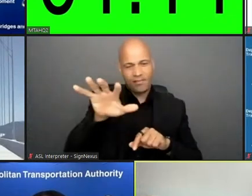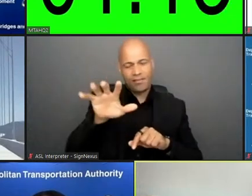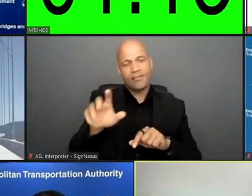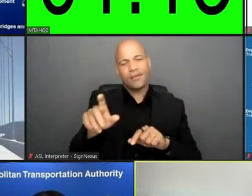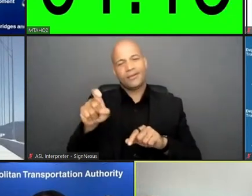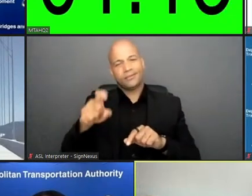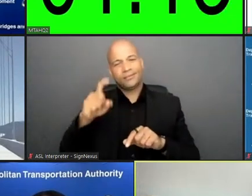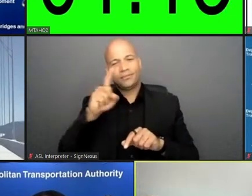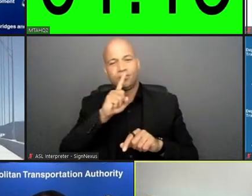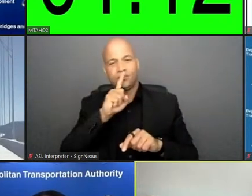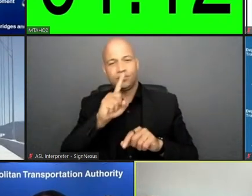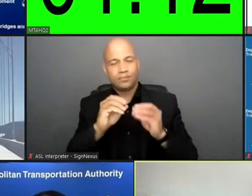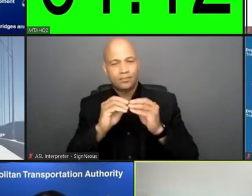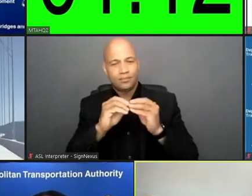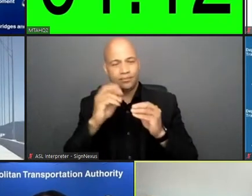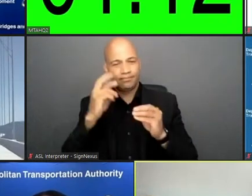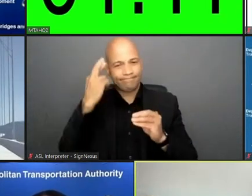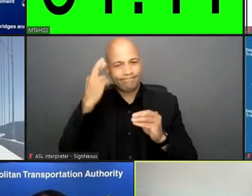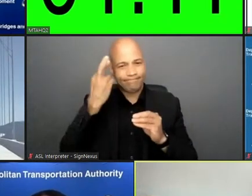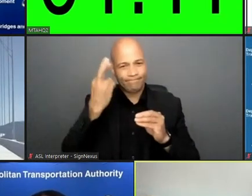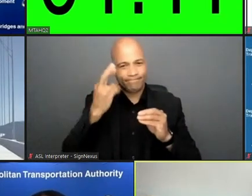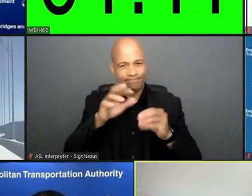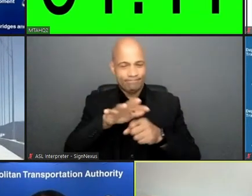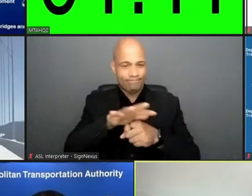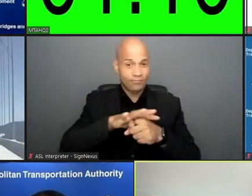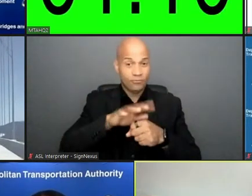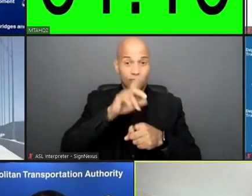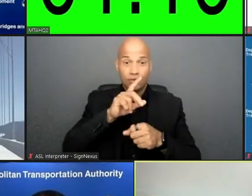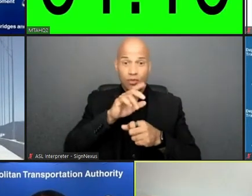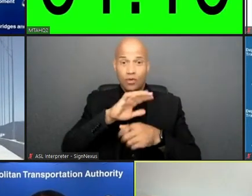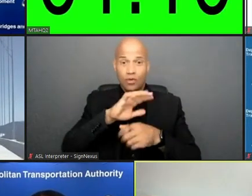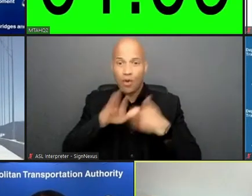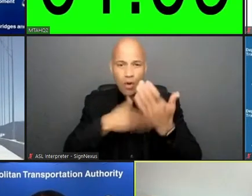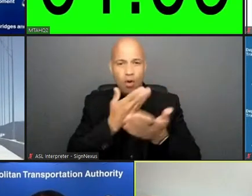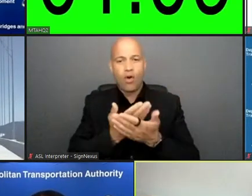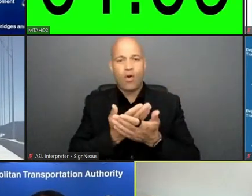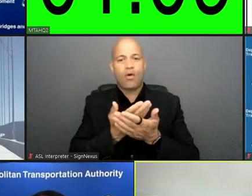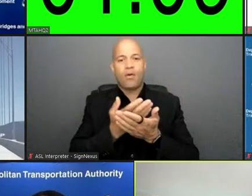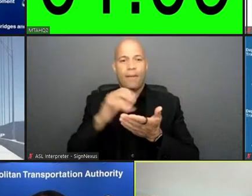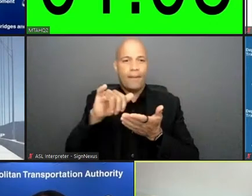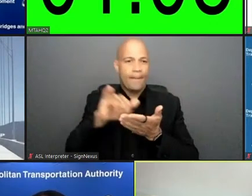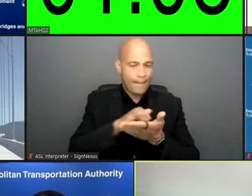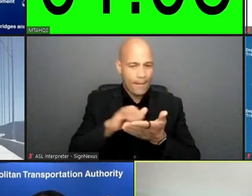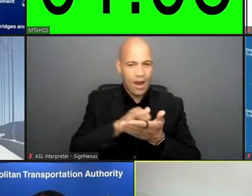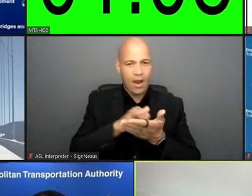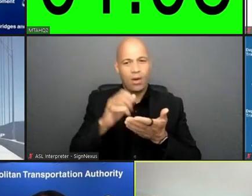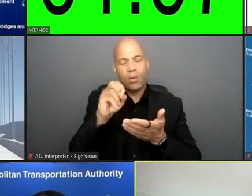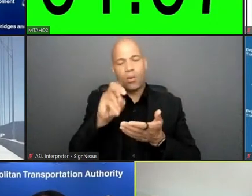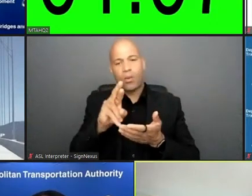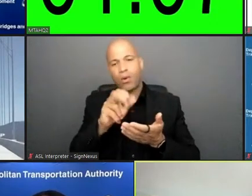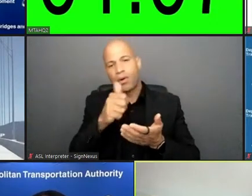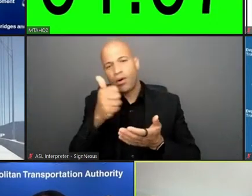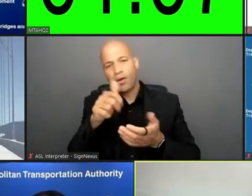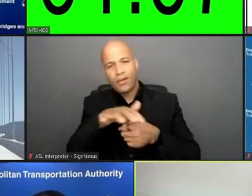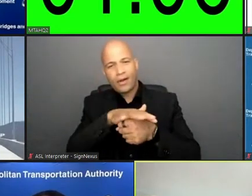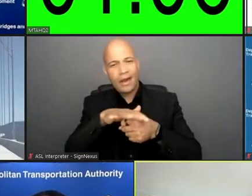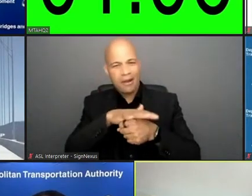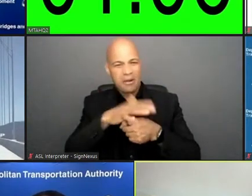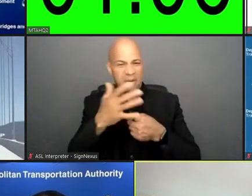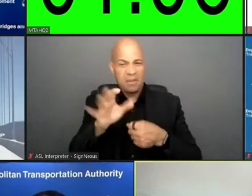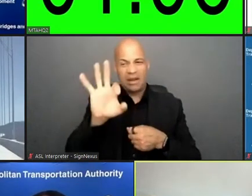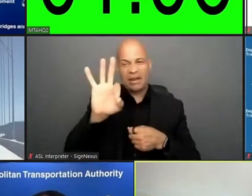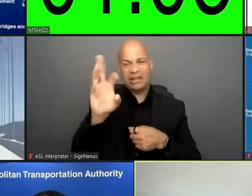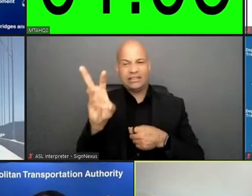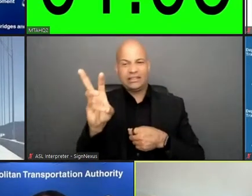realistic Zone should be the entire island of Manhattan or at least a buffer zone starting at 96th Street